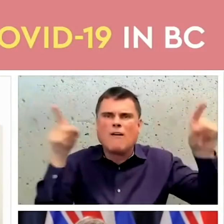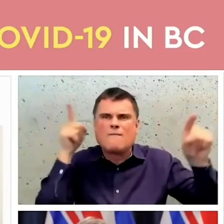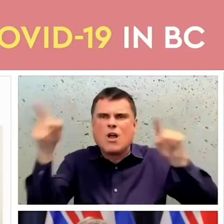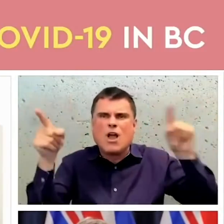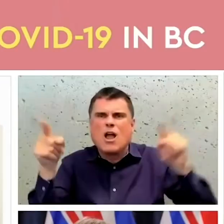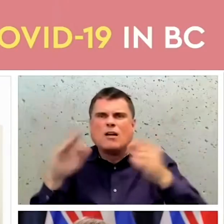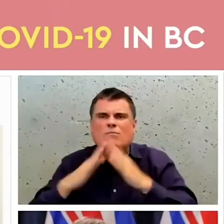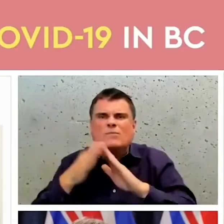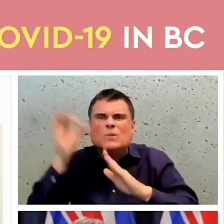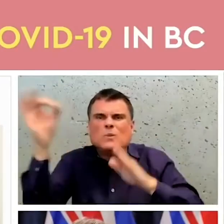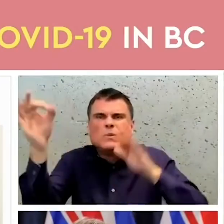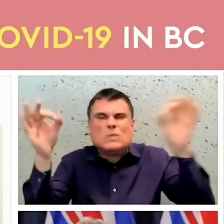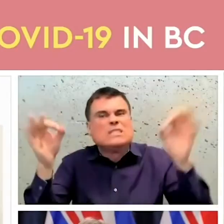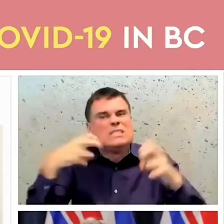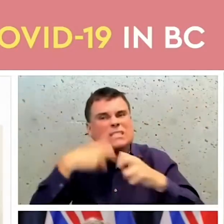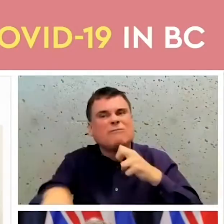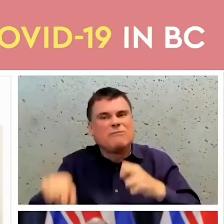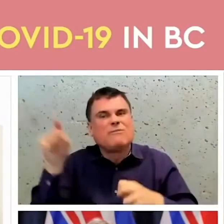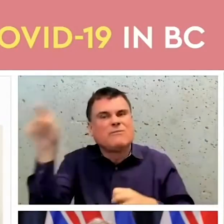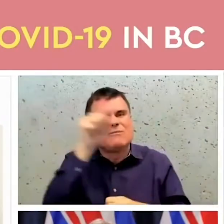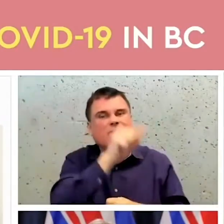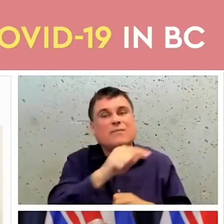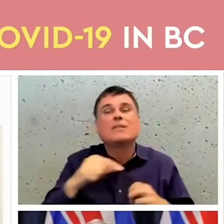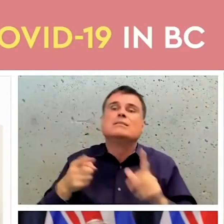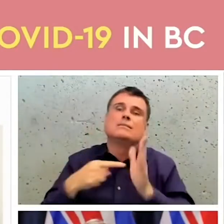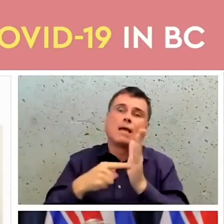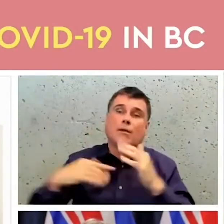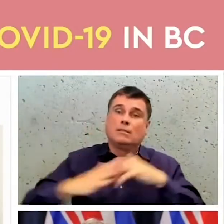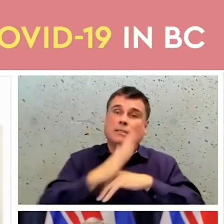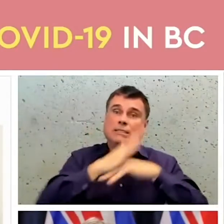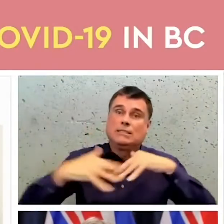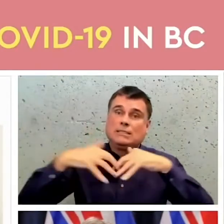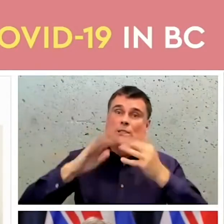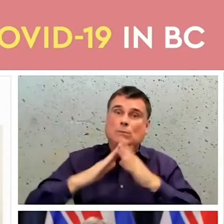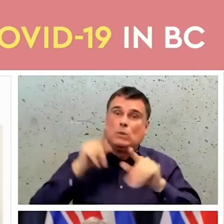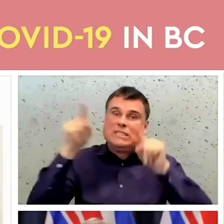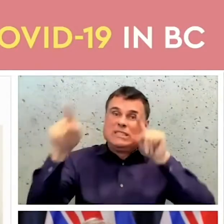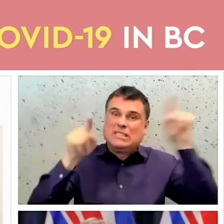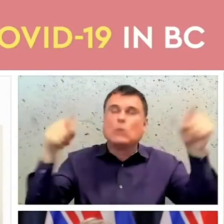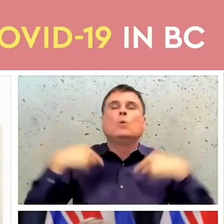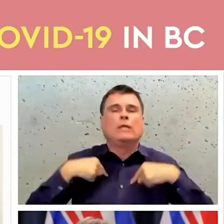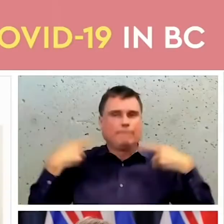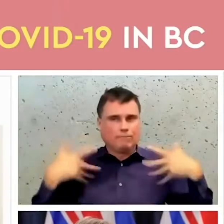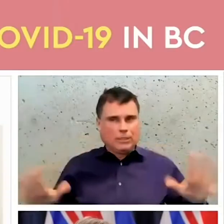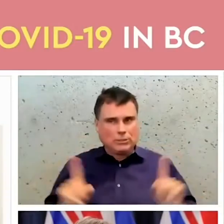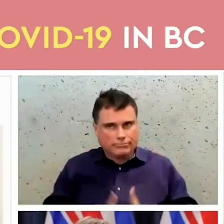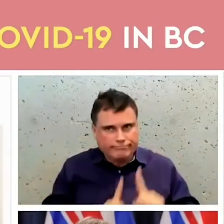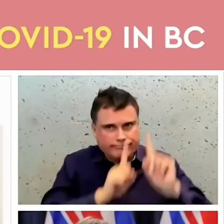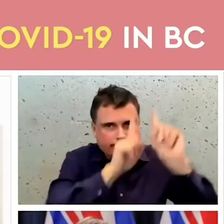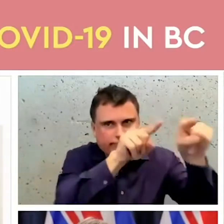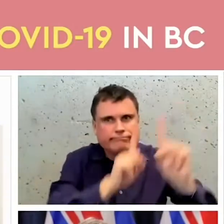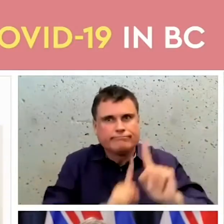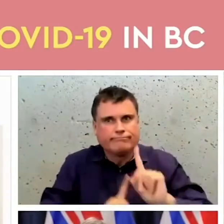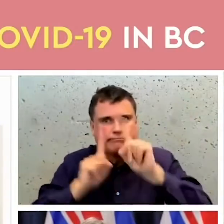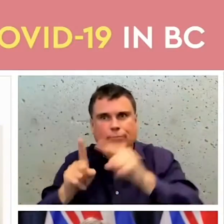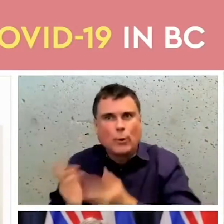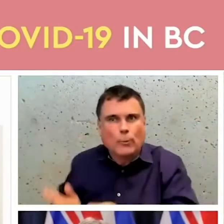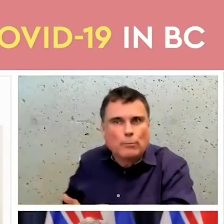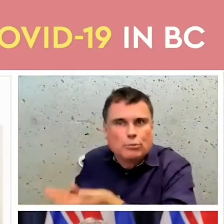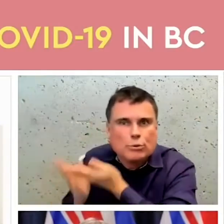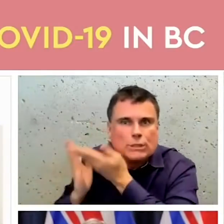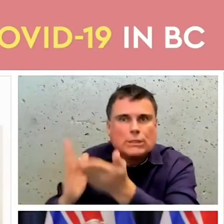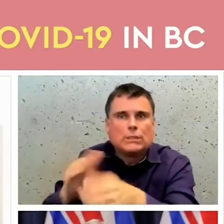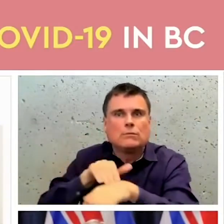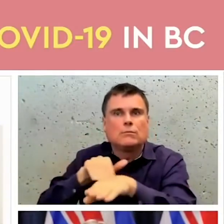now for dose 1, for dose 2, now for our booster doses. And we will be taking the pediatric vaccine with